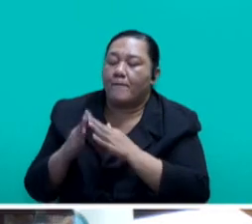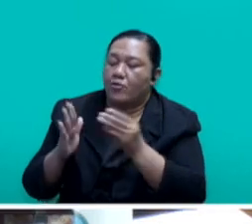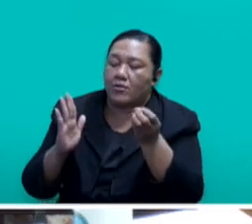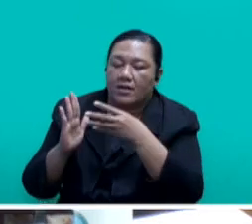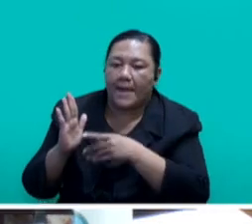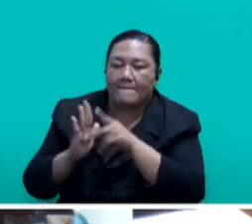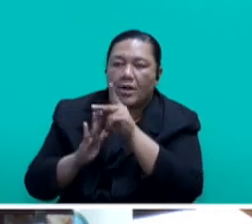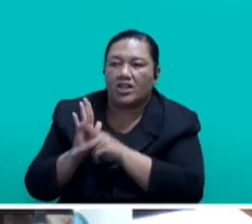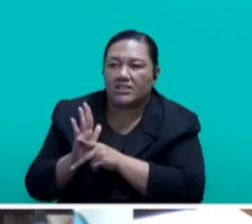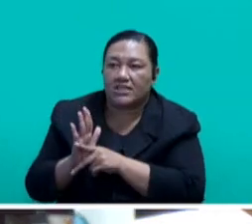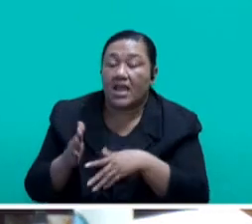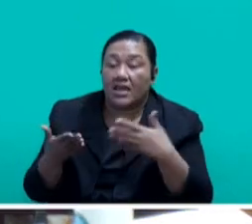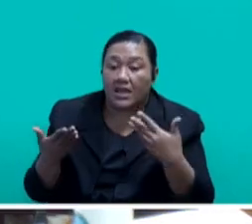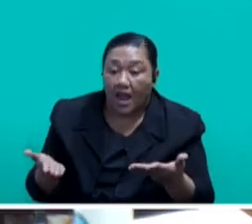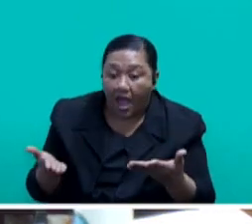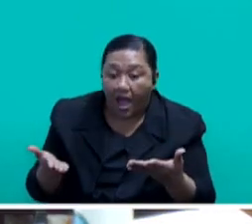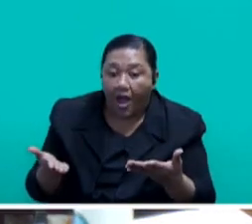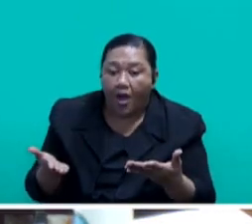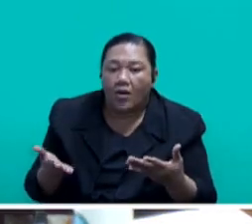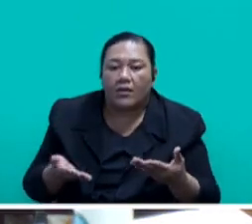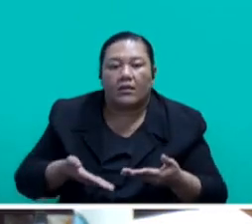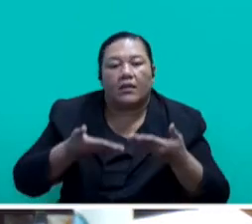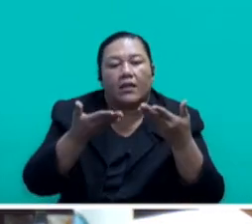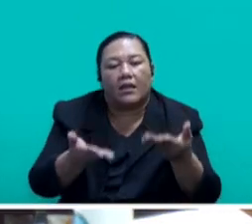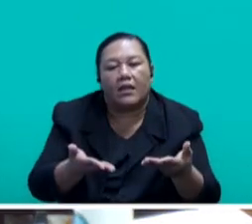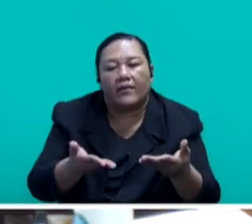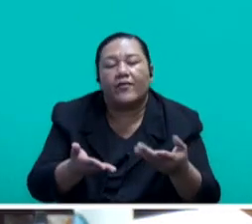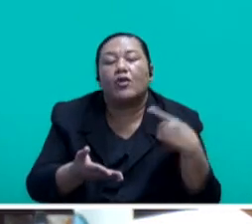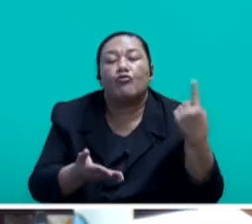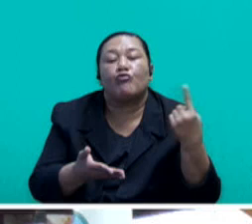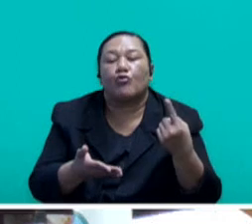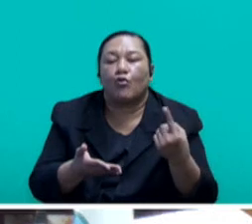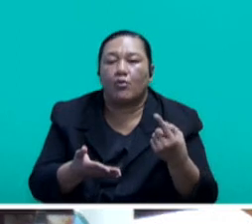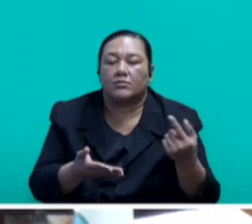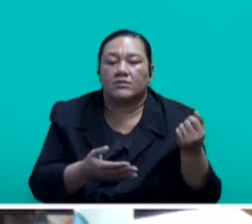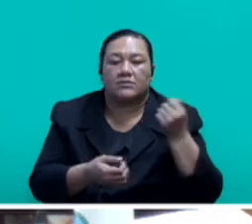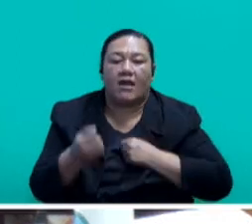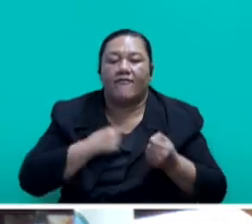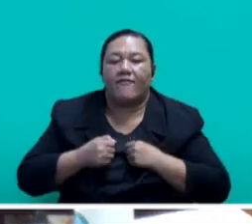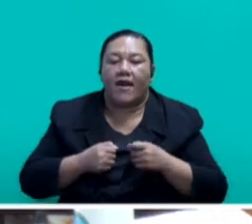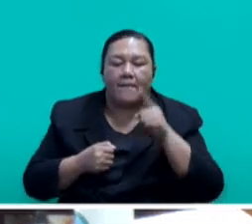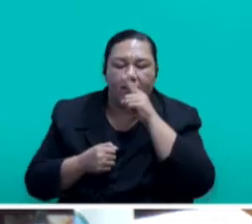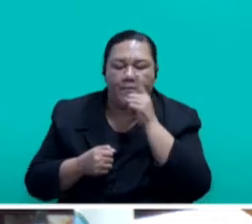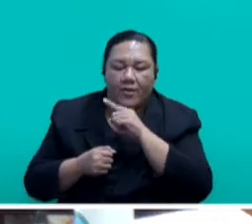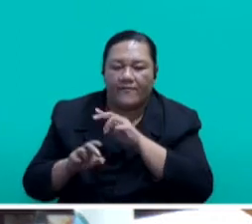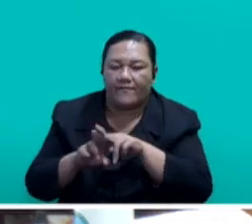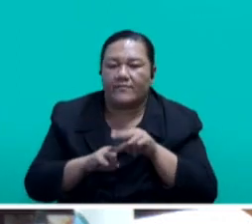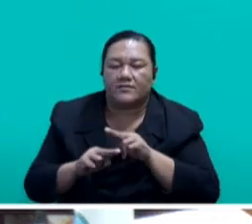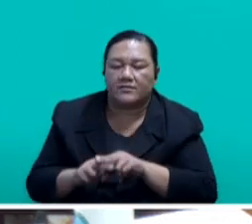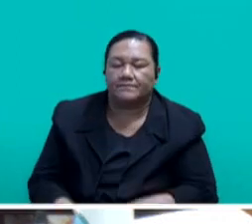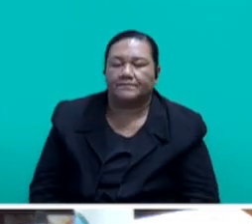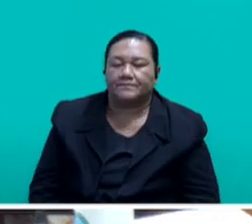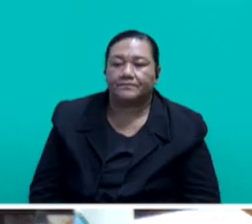on the shoulders of the ordinary Fijians. For this, Mr. Speaker, the old adage